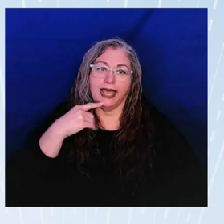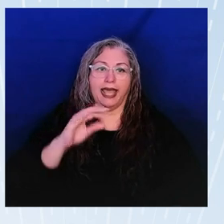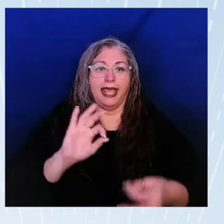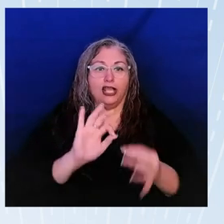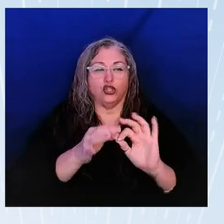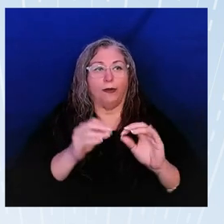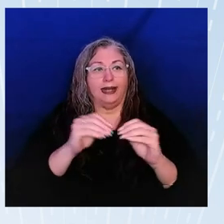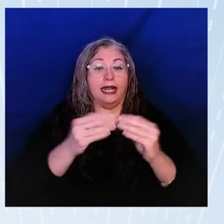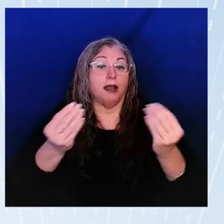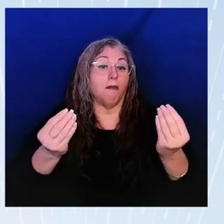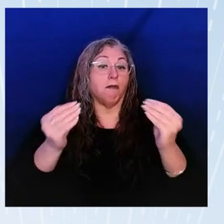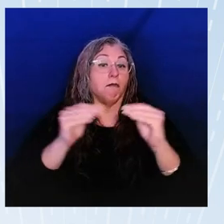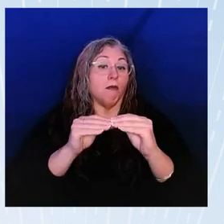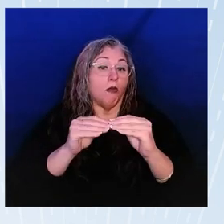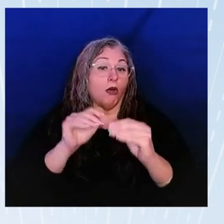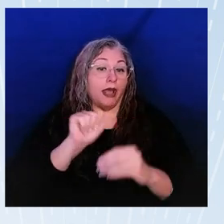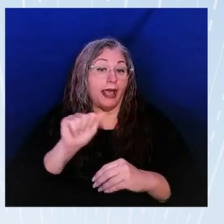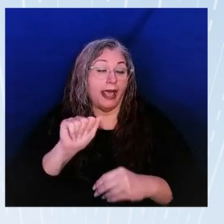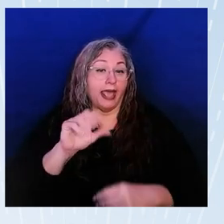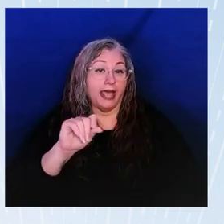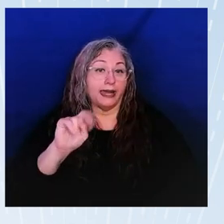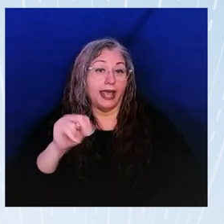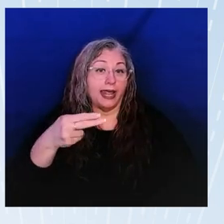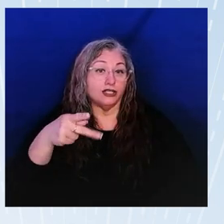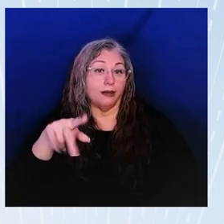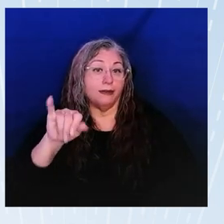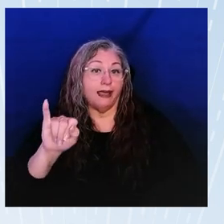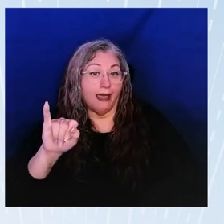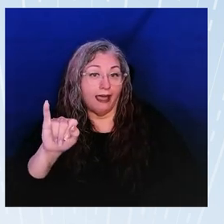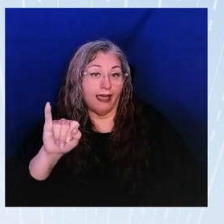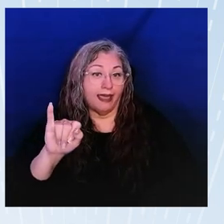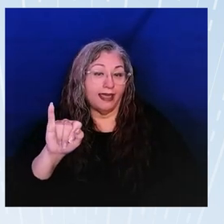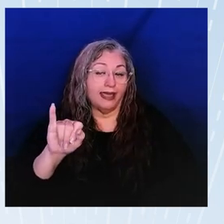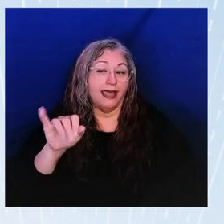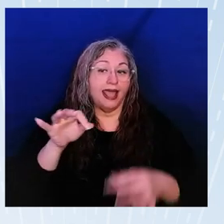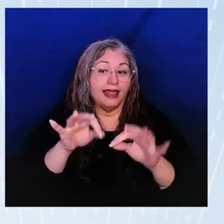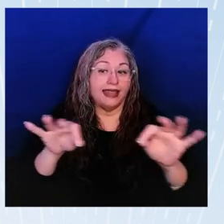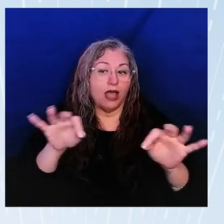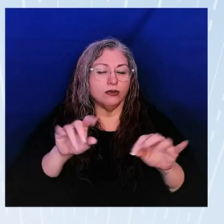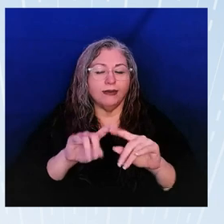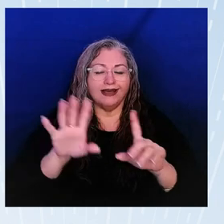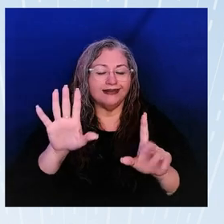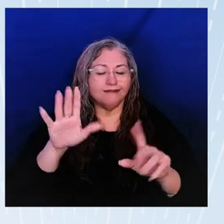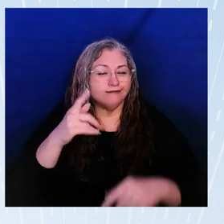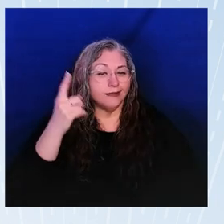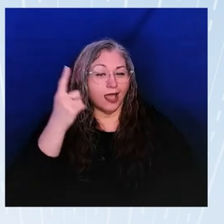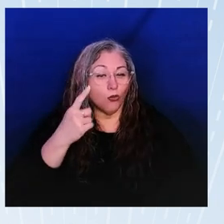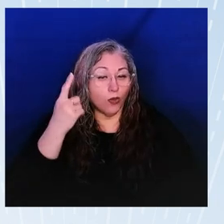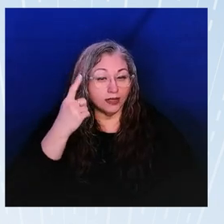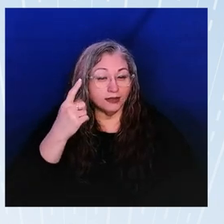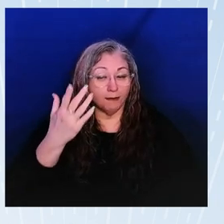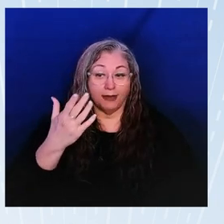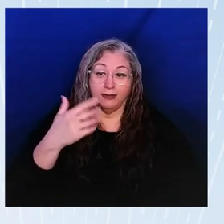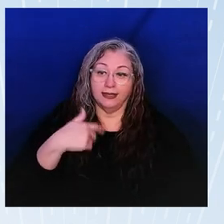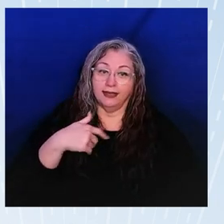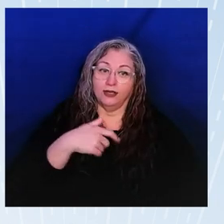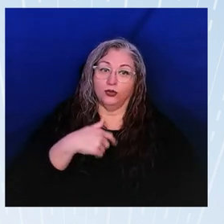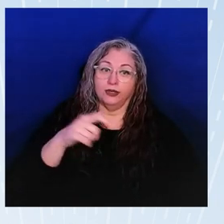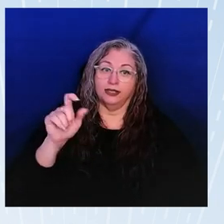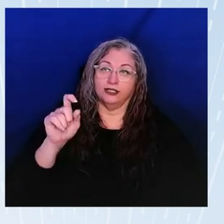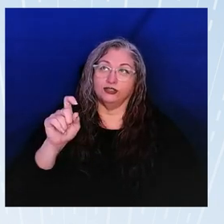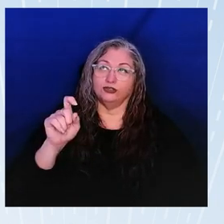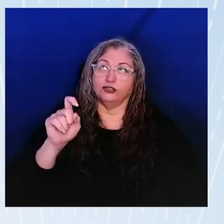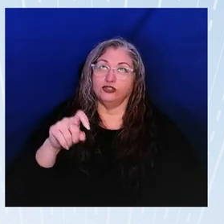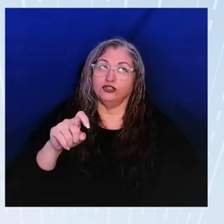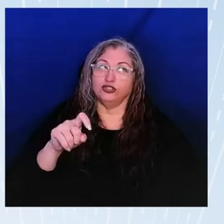more AA and NHPI languages, but I wonder if we should